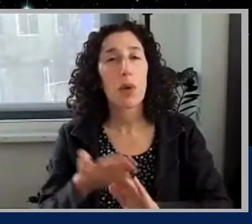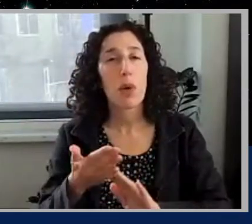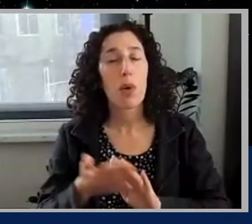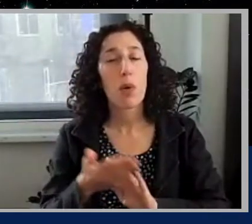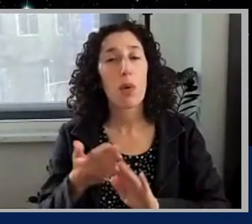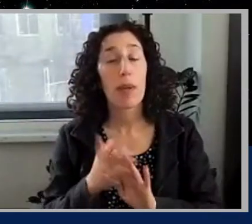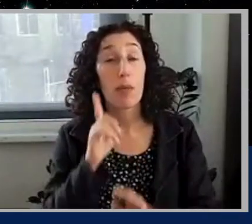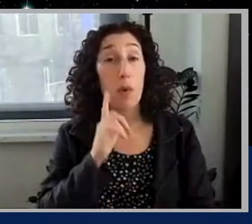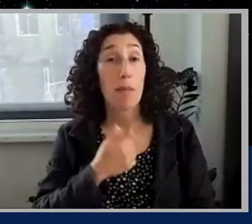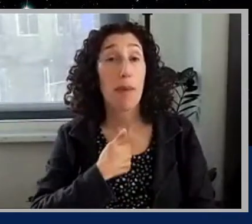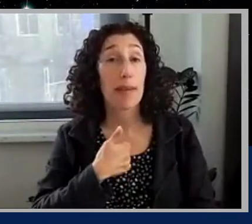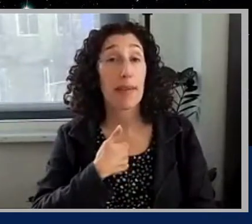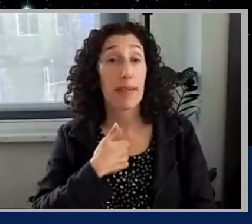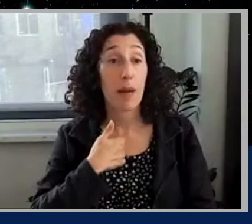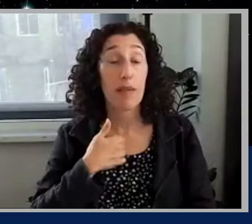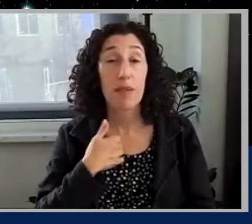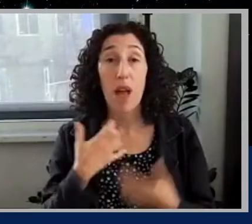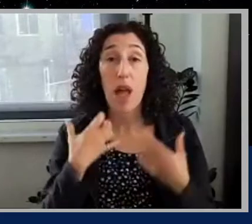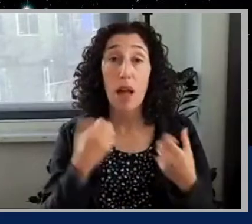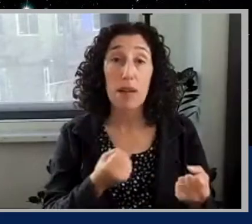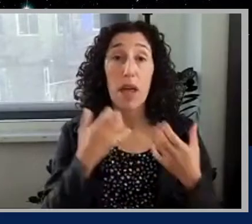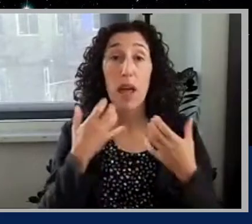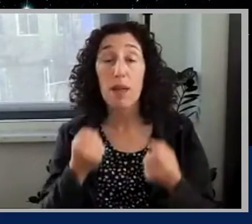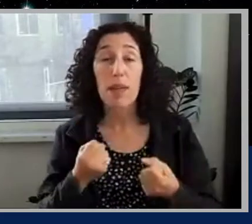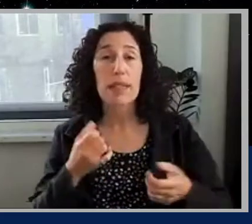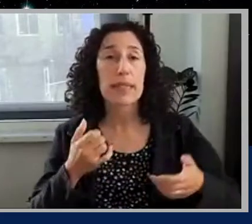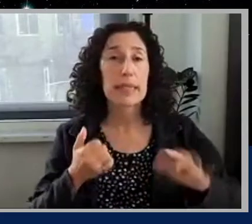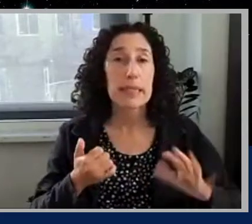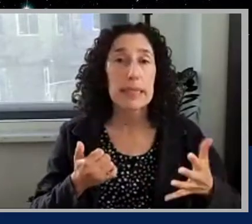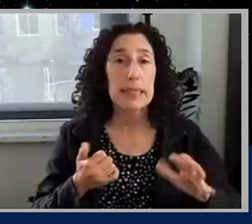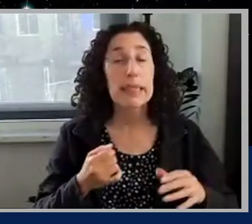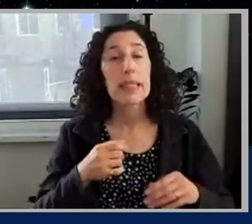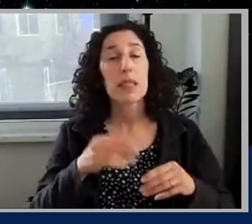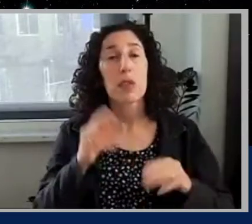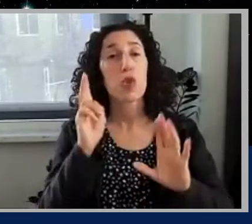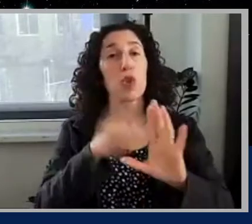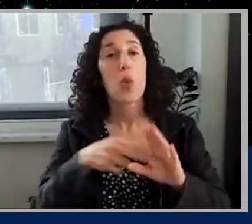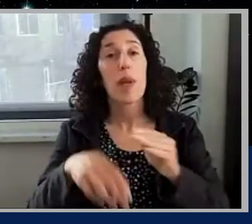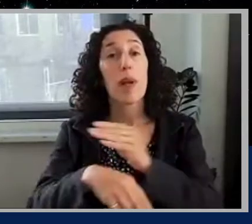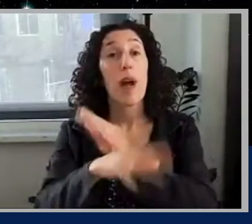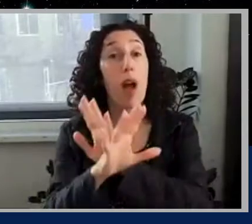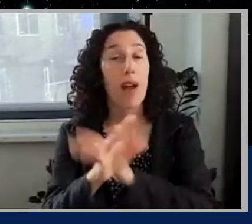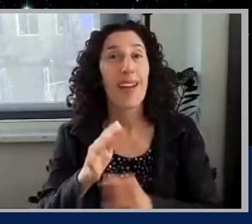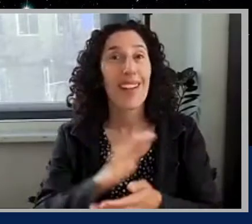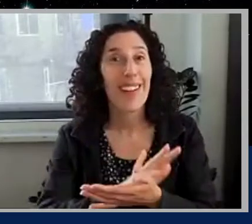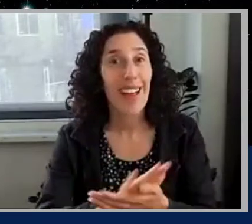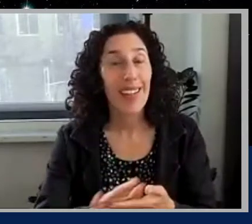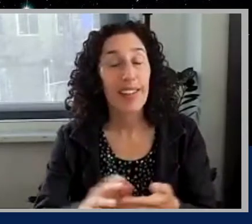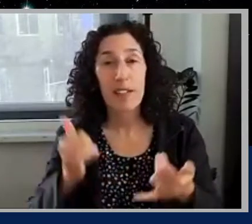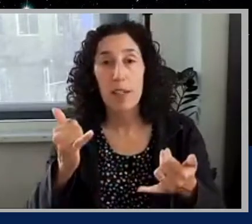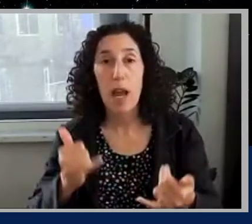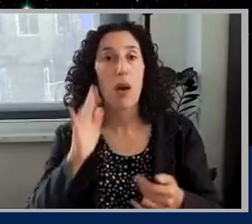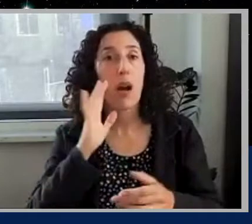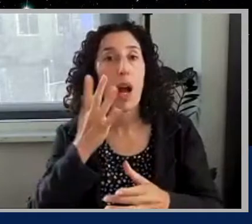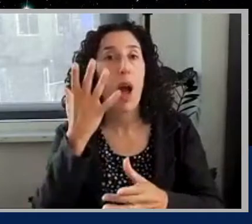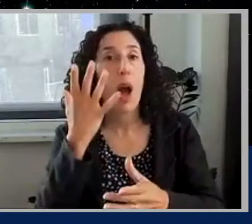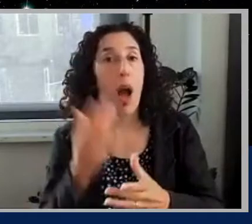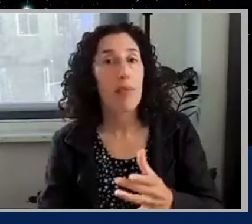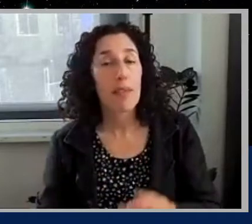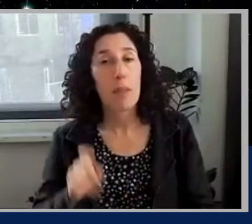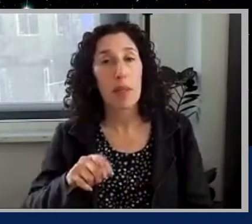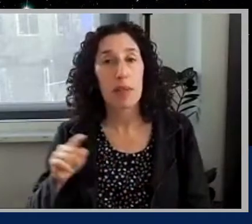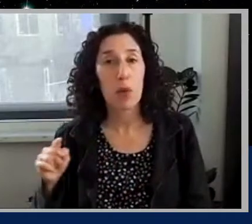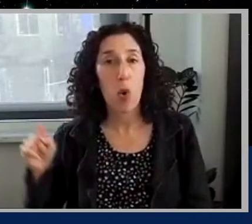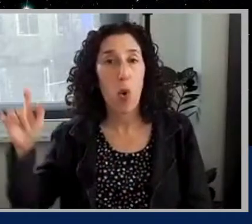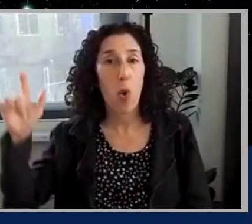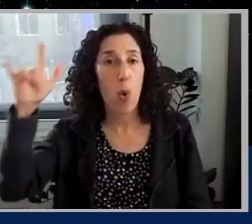know that I had hybrid options has been wonderful. And to know that that is going away makes it almost harder, because it